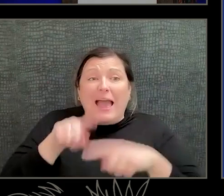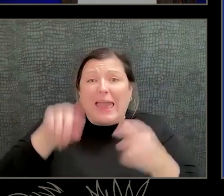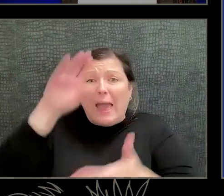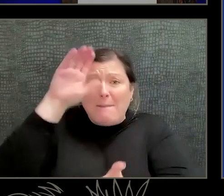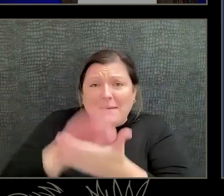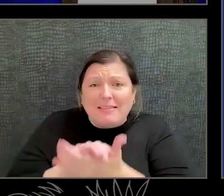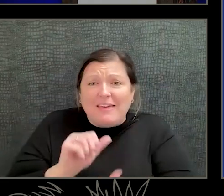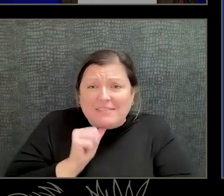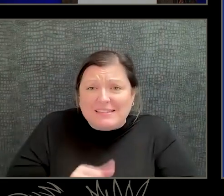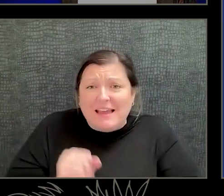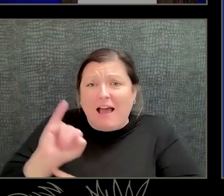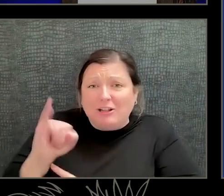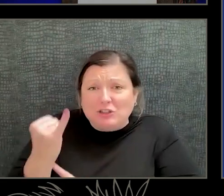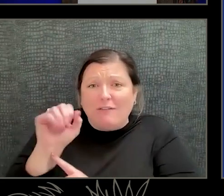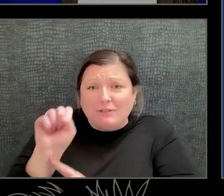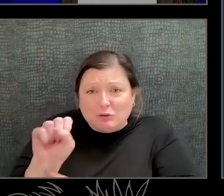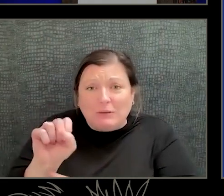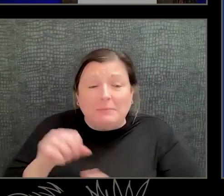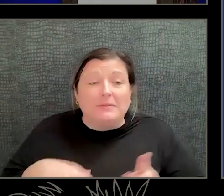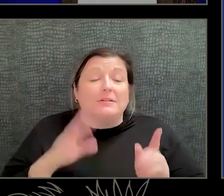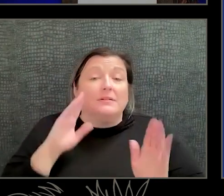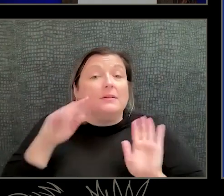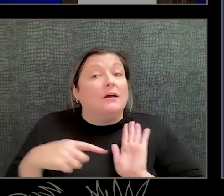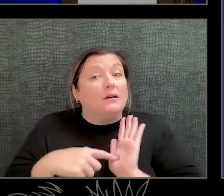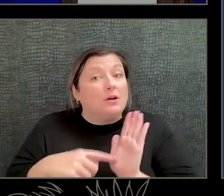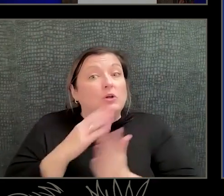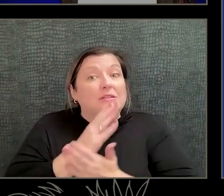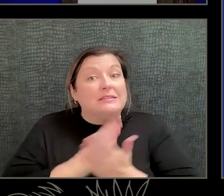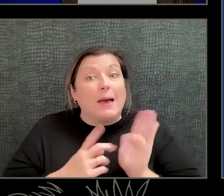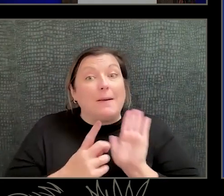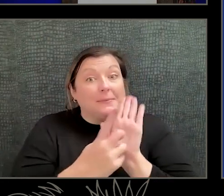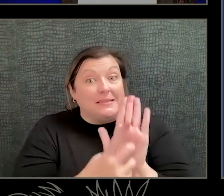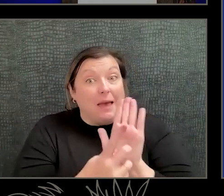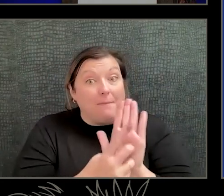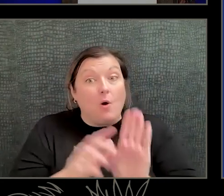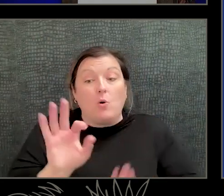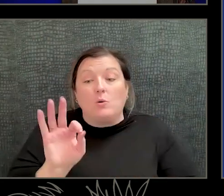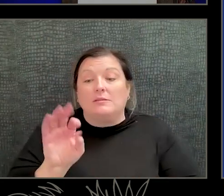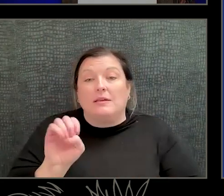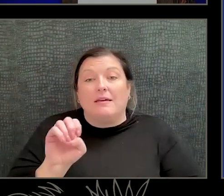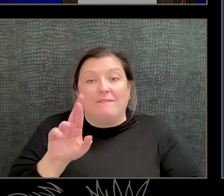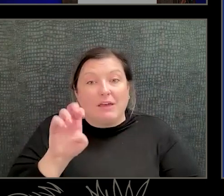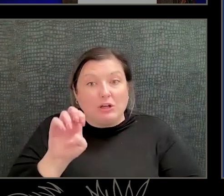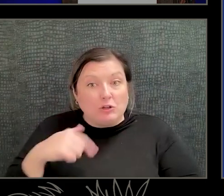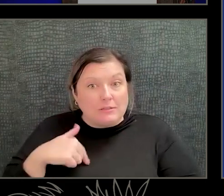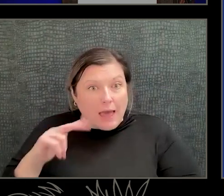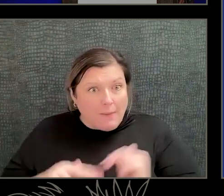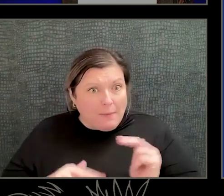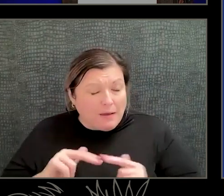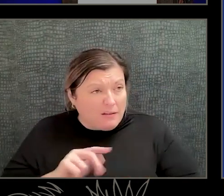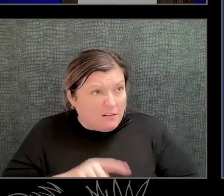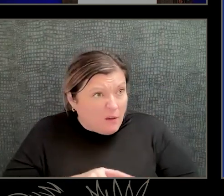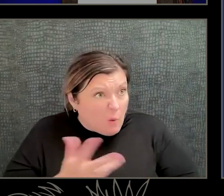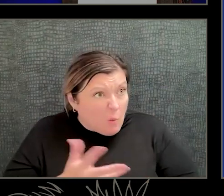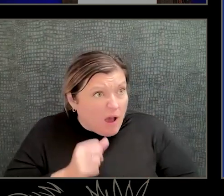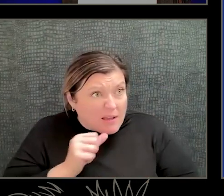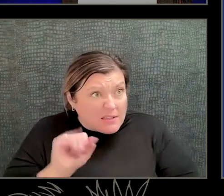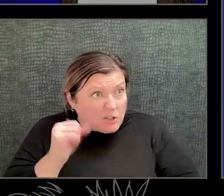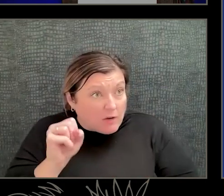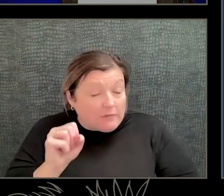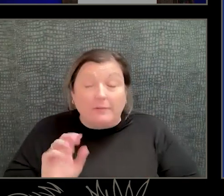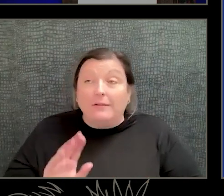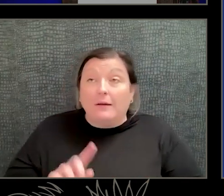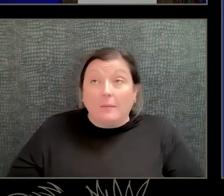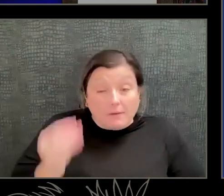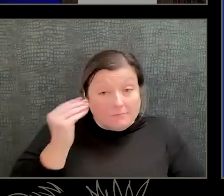JavaScript. Basically, what I'm going to be showing you is some demos and features that I built that make you think, what? That's not JavaScript? But it's